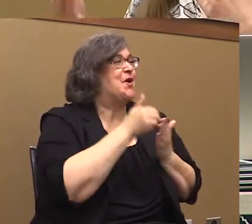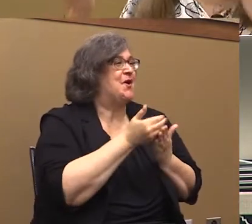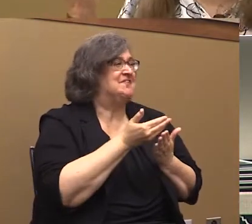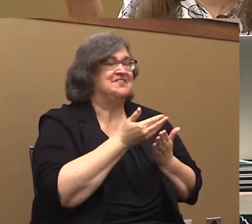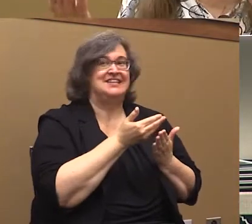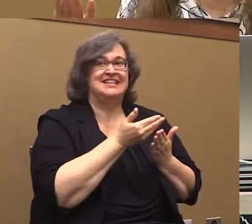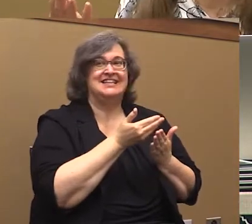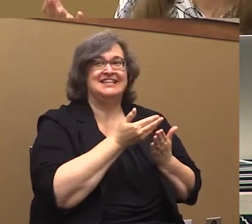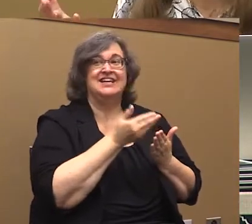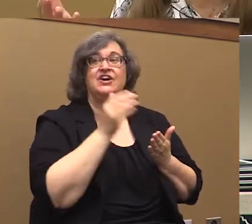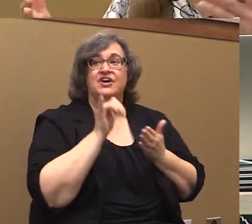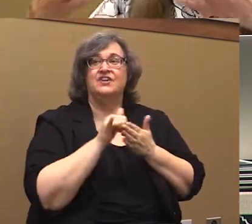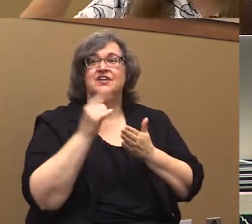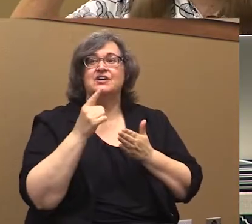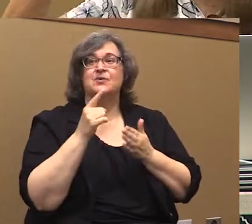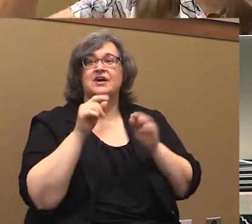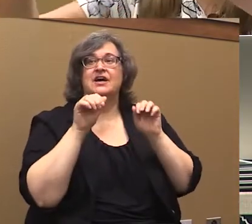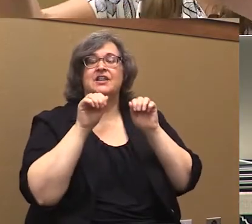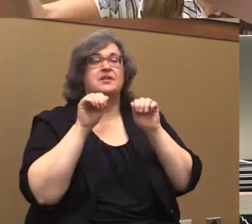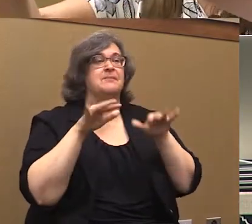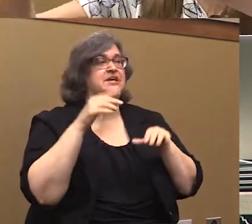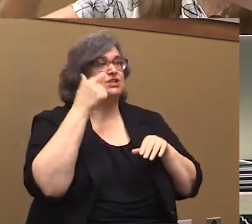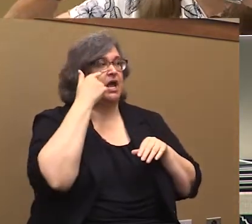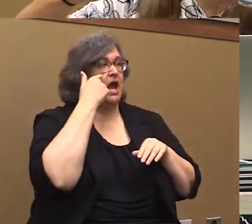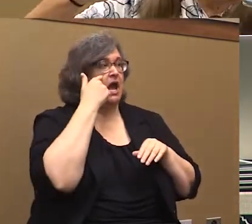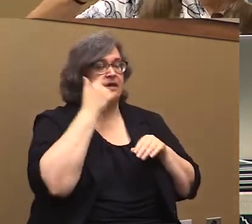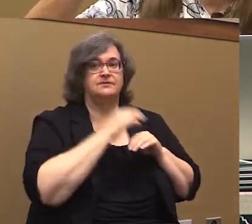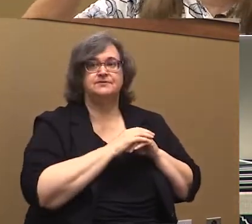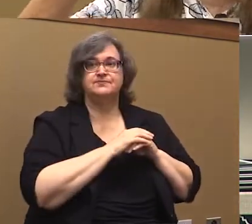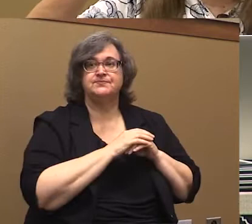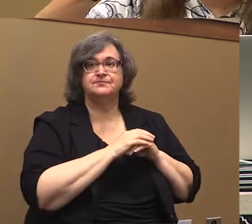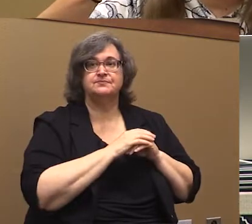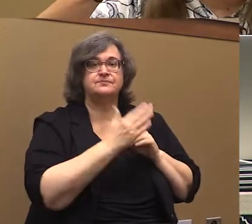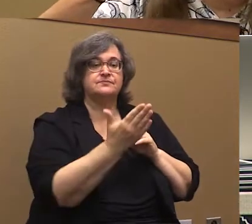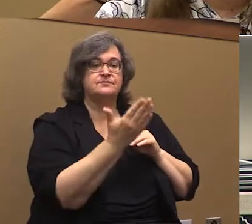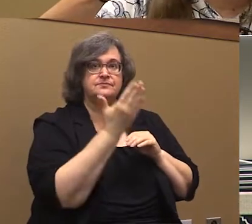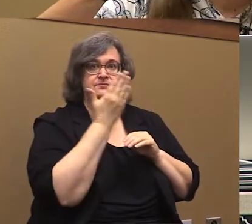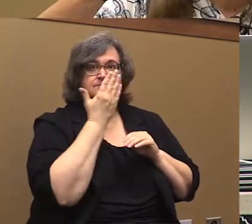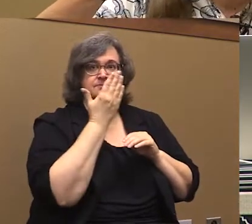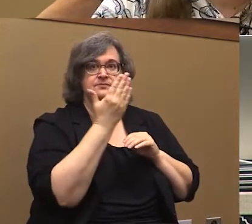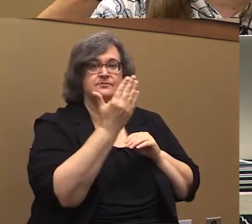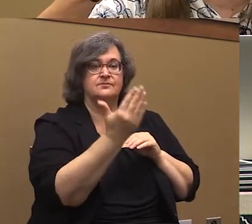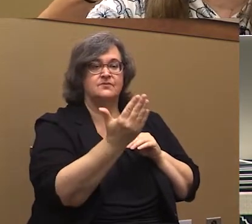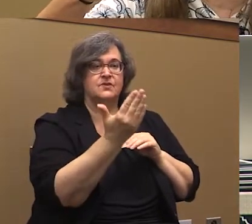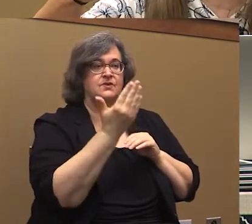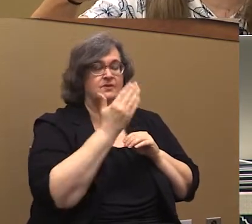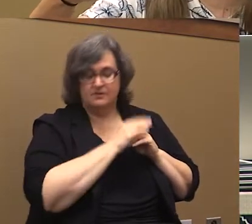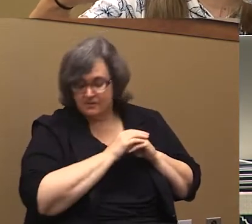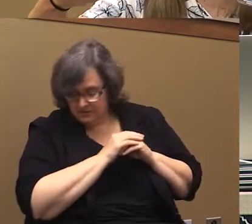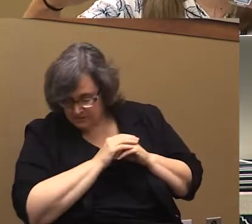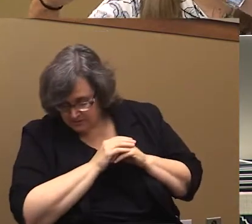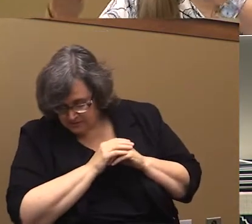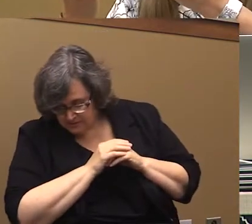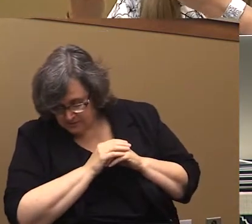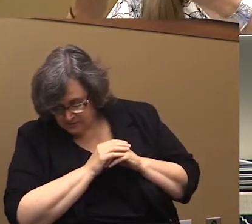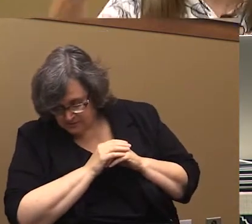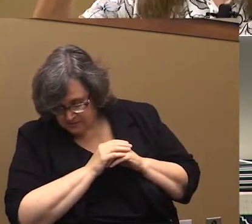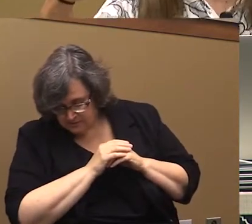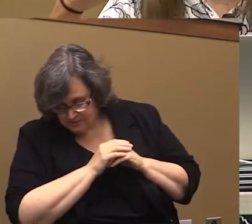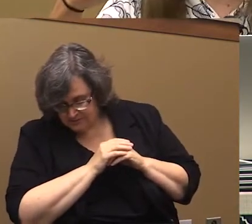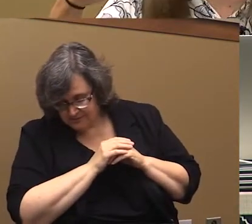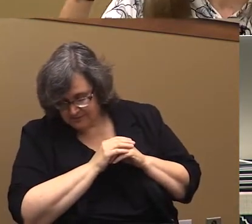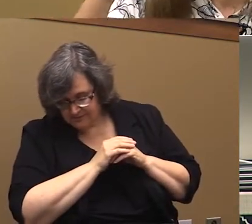things that one's a magic eye, put it close, slowly move it away, and